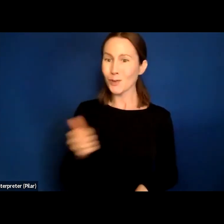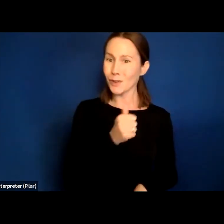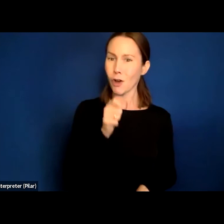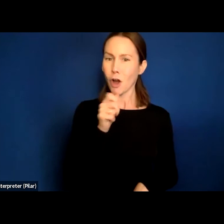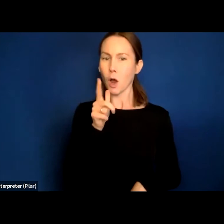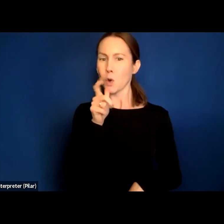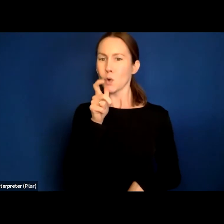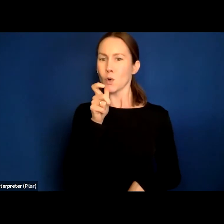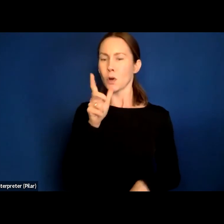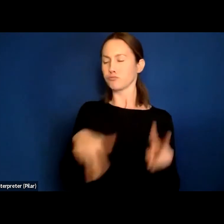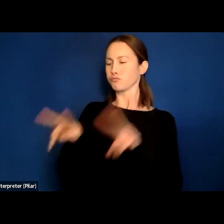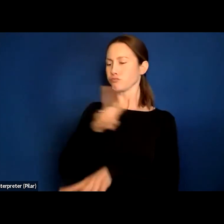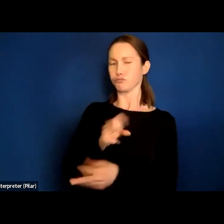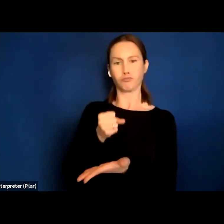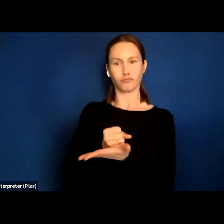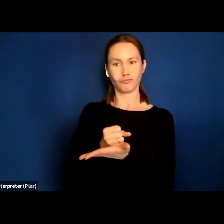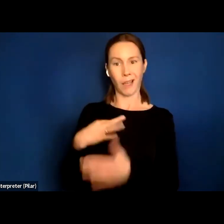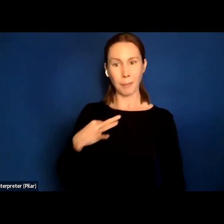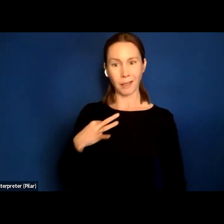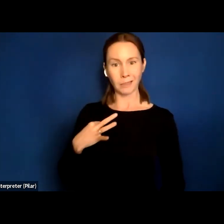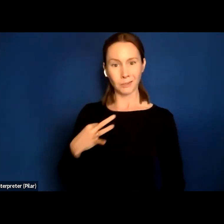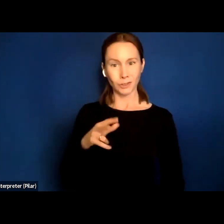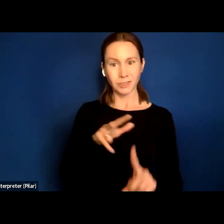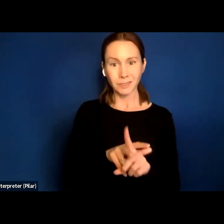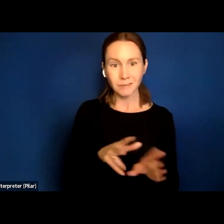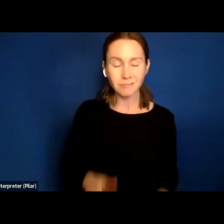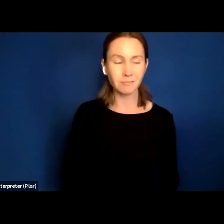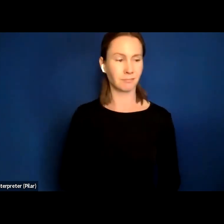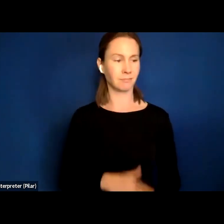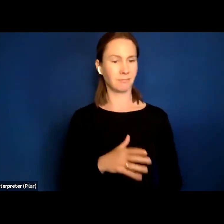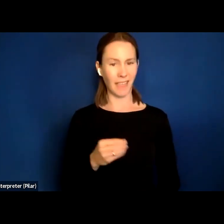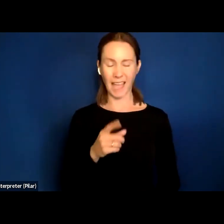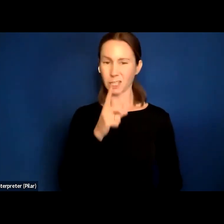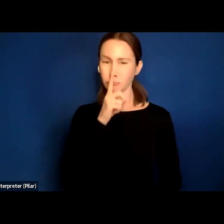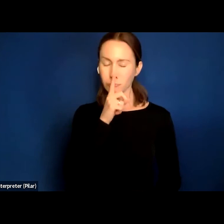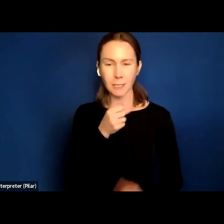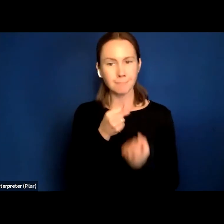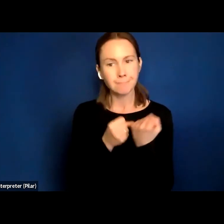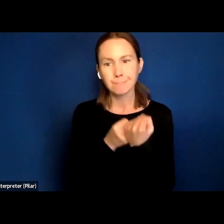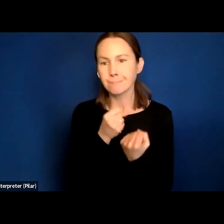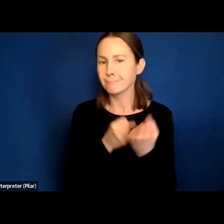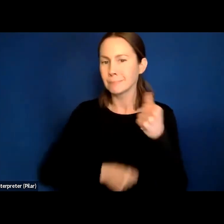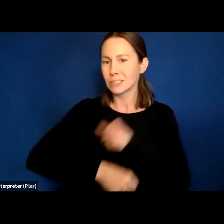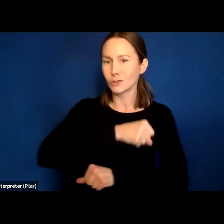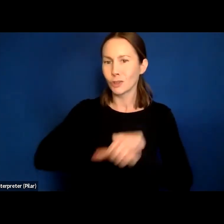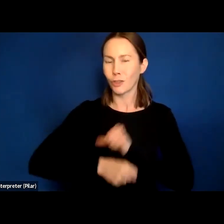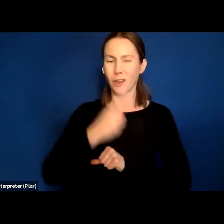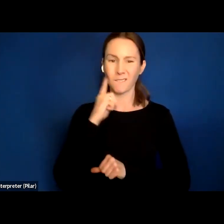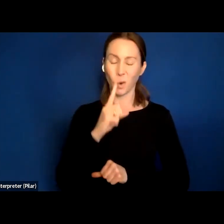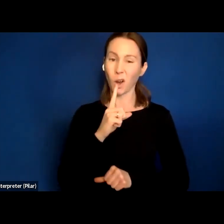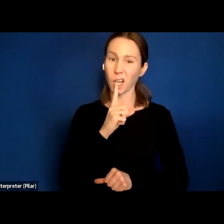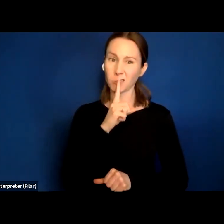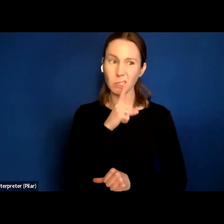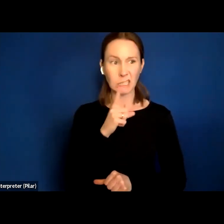of applications, hold space with unconditional love for one another in order to have those really tough